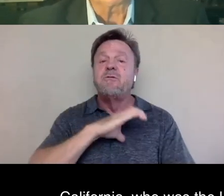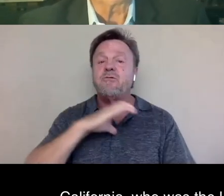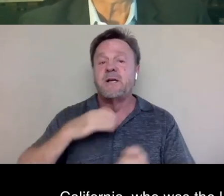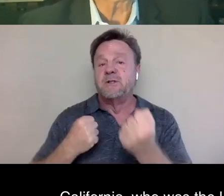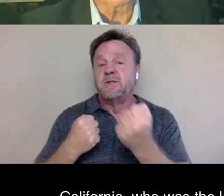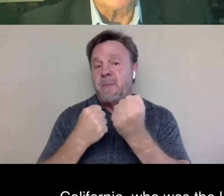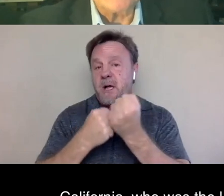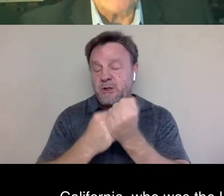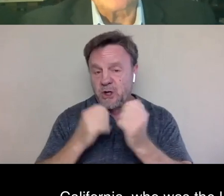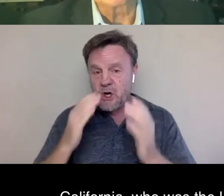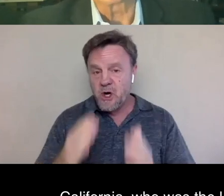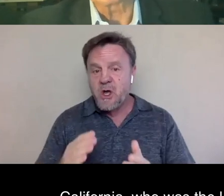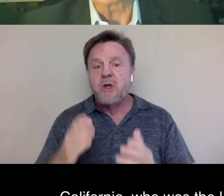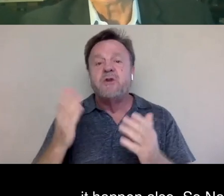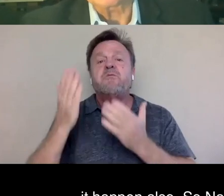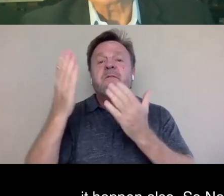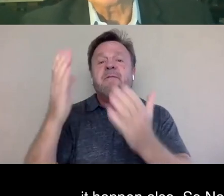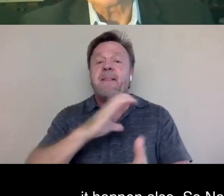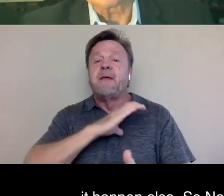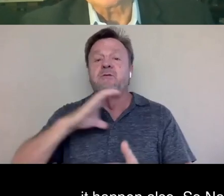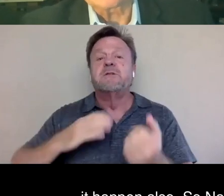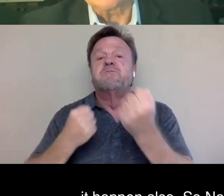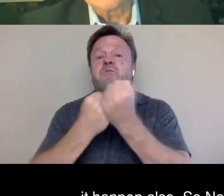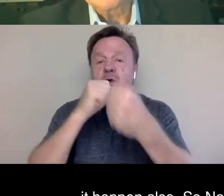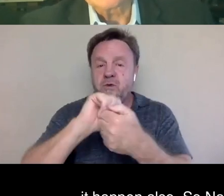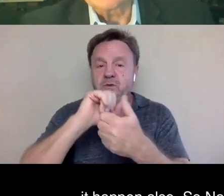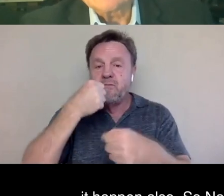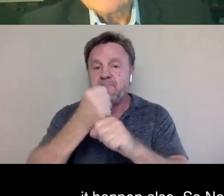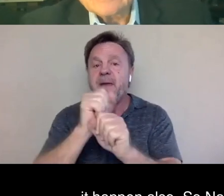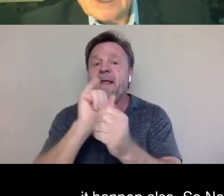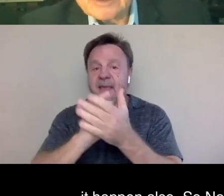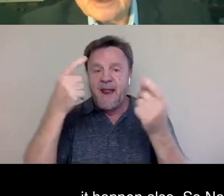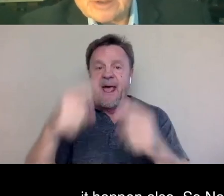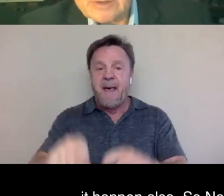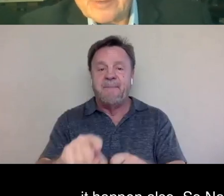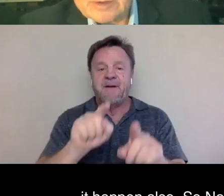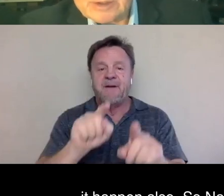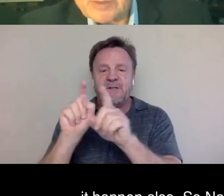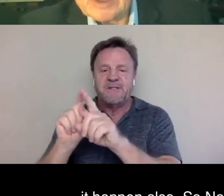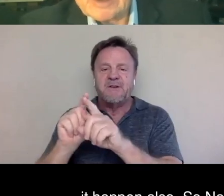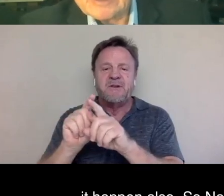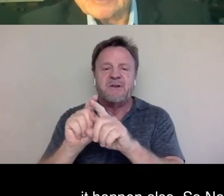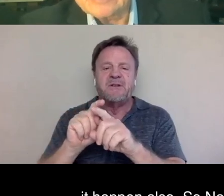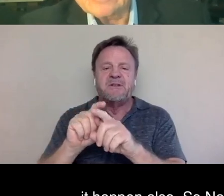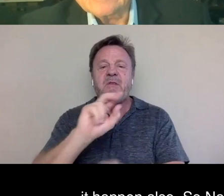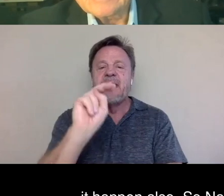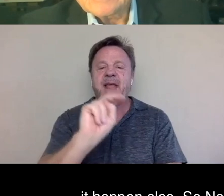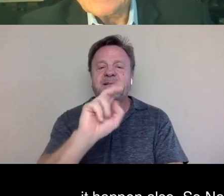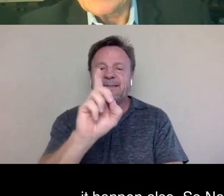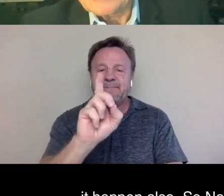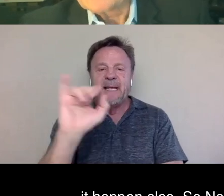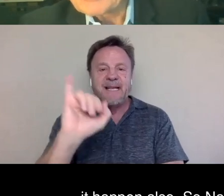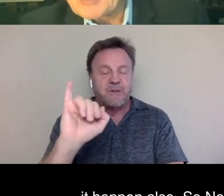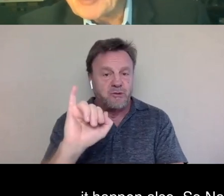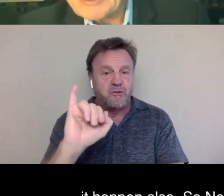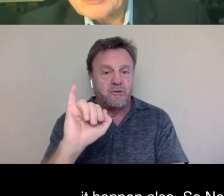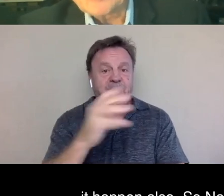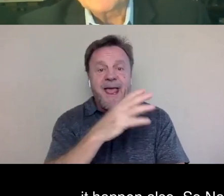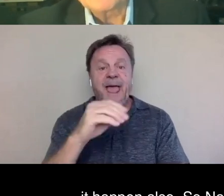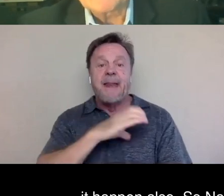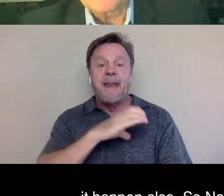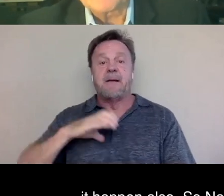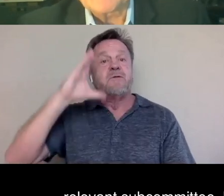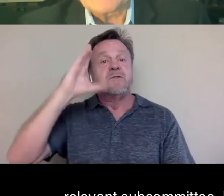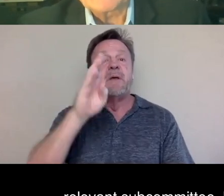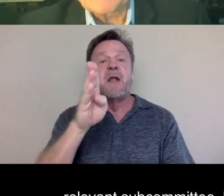provide the congressional support for making it happen also. So National Disability Institute and Congressman Brad